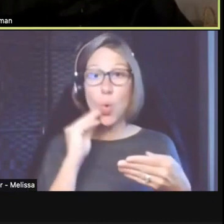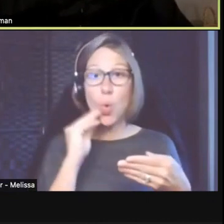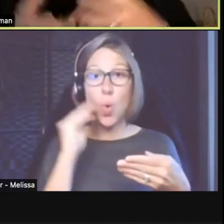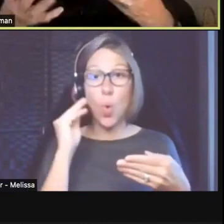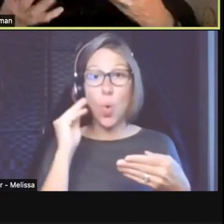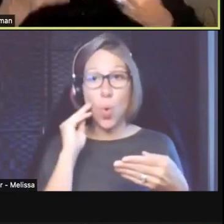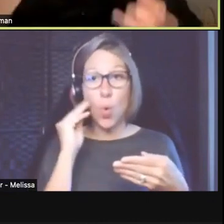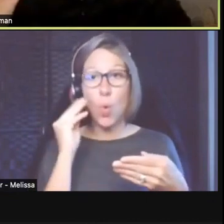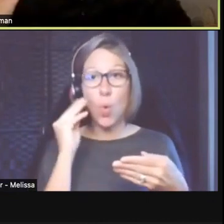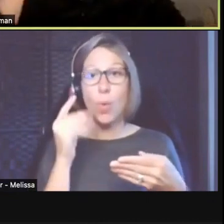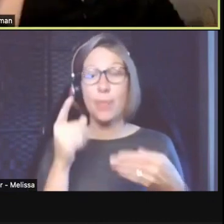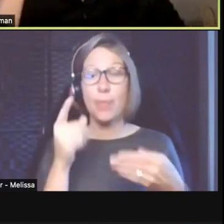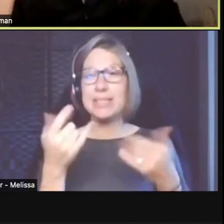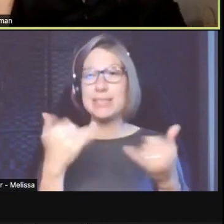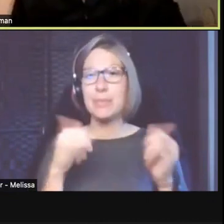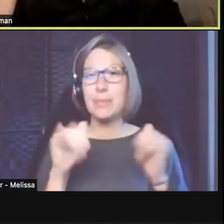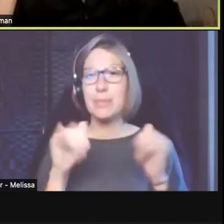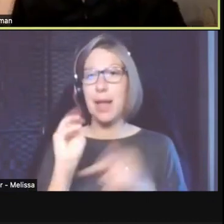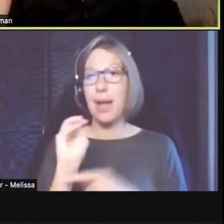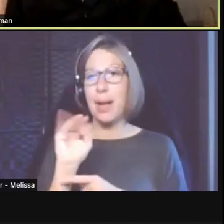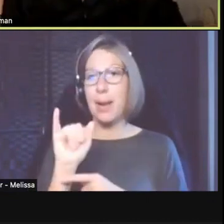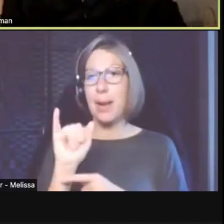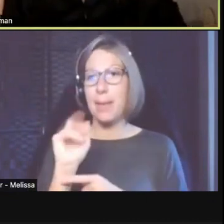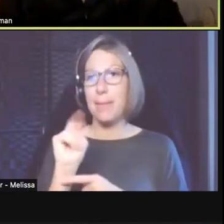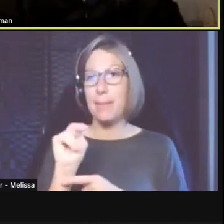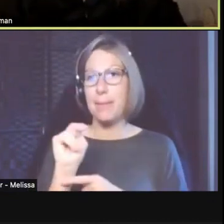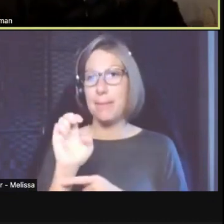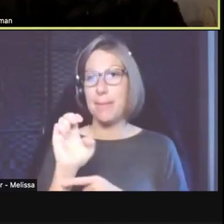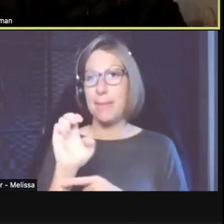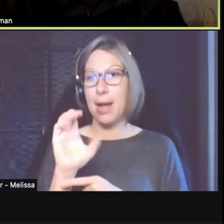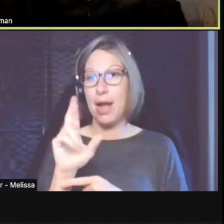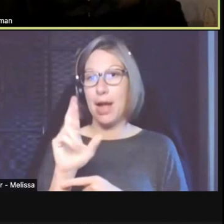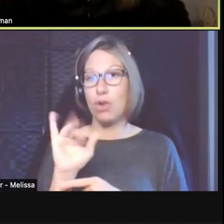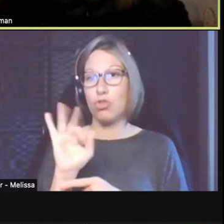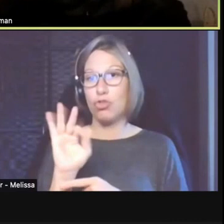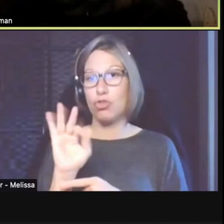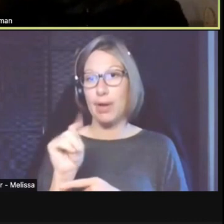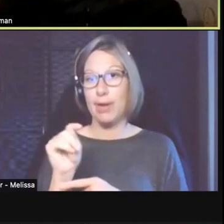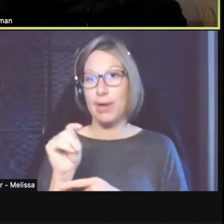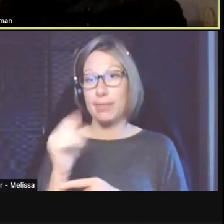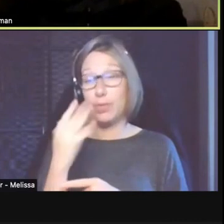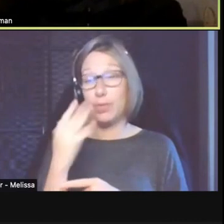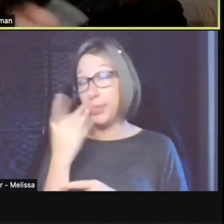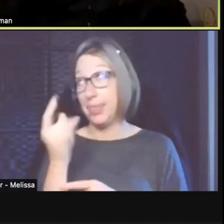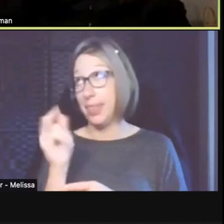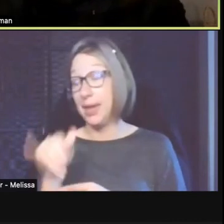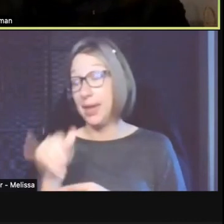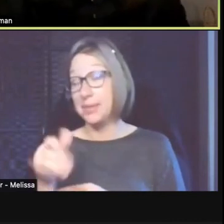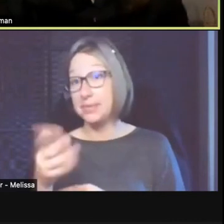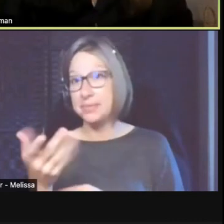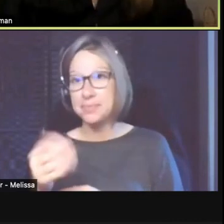playing Minecraft, whatever that is. And he's